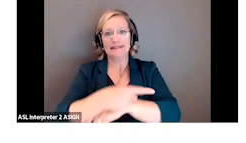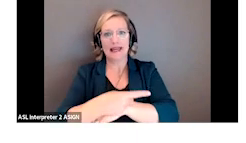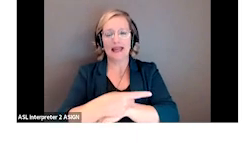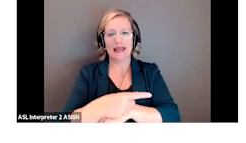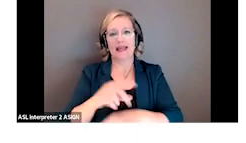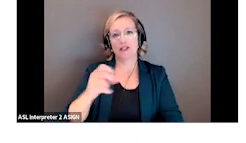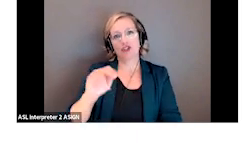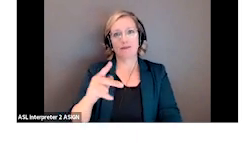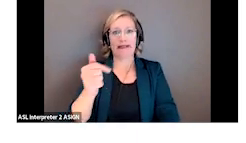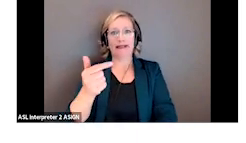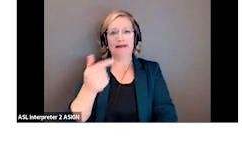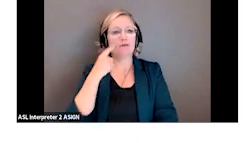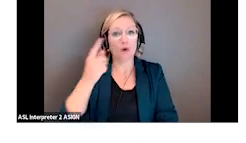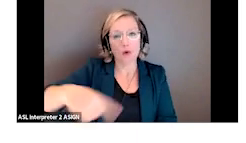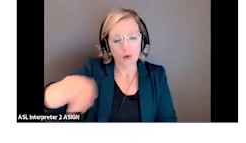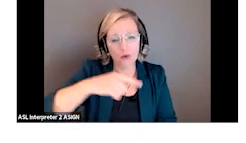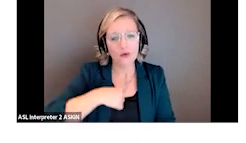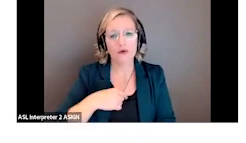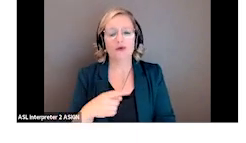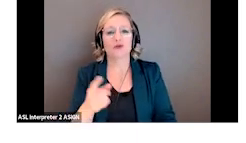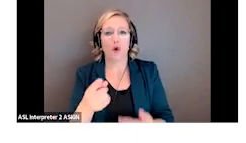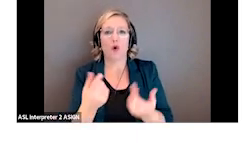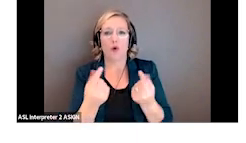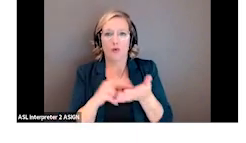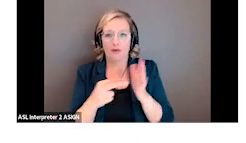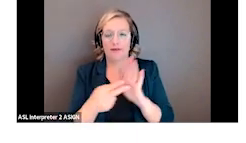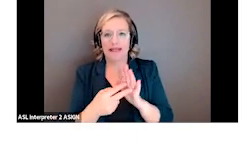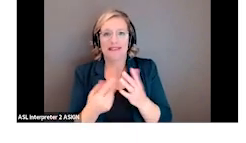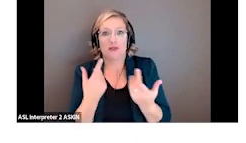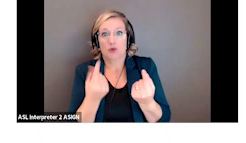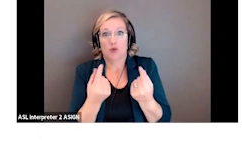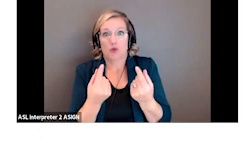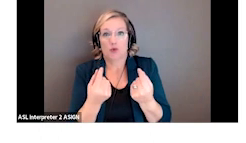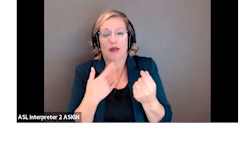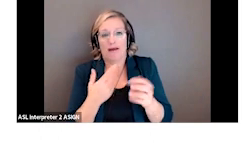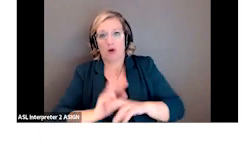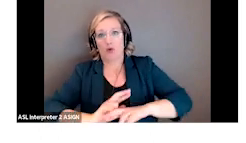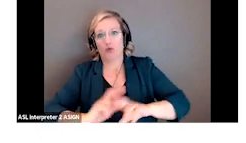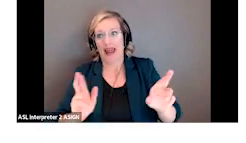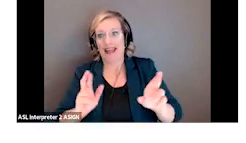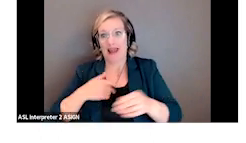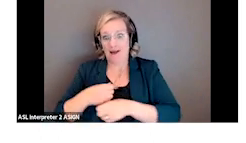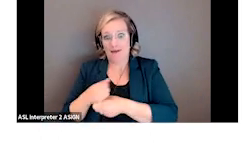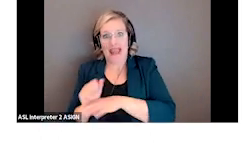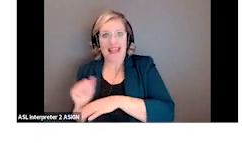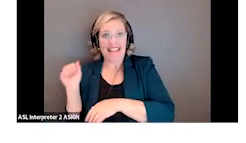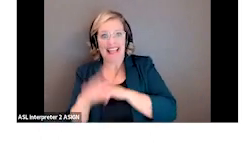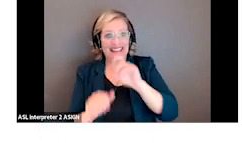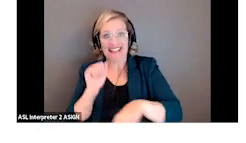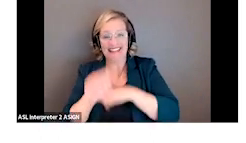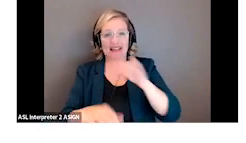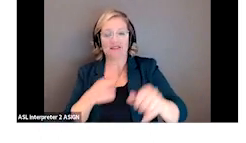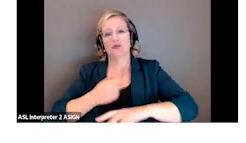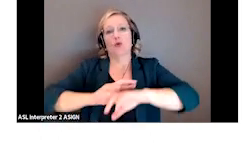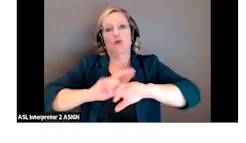inventory availability so that you can put more product into the system. But then they don't want to be storing your product.